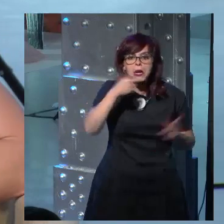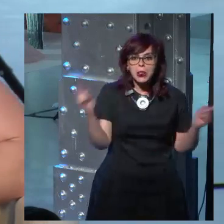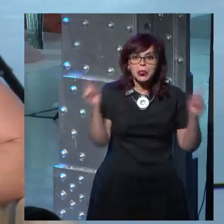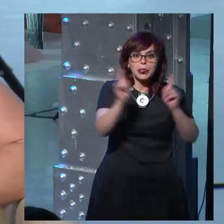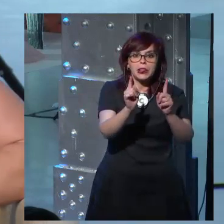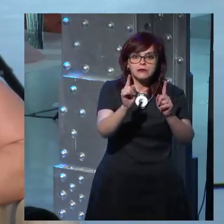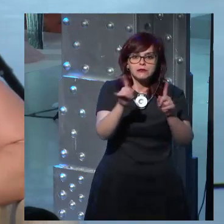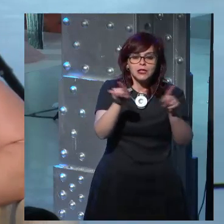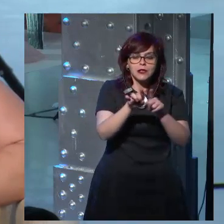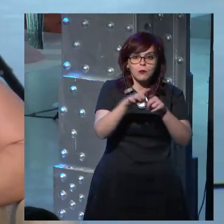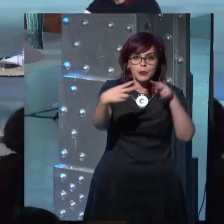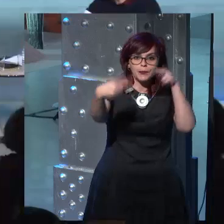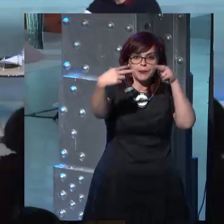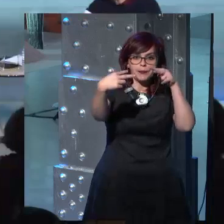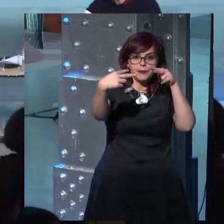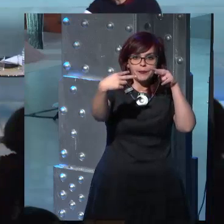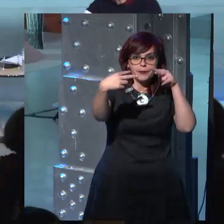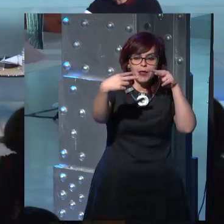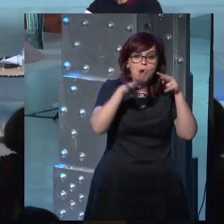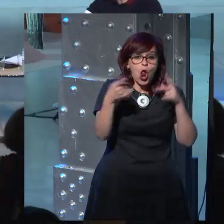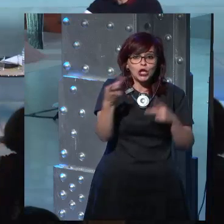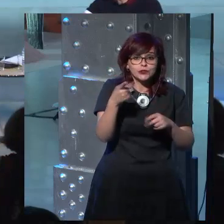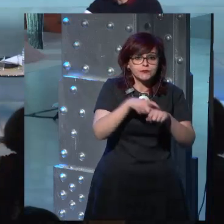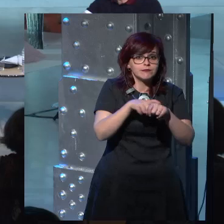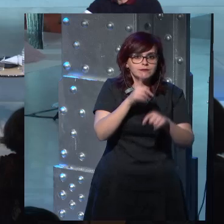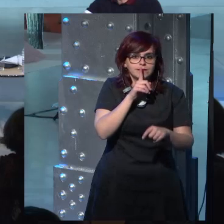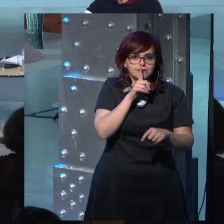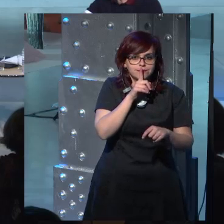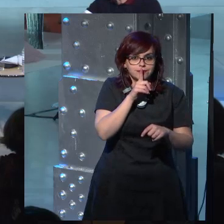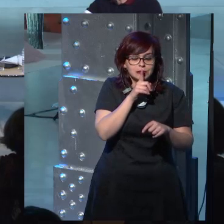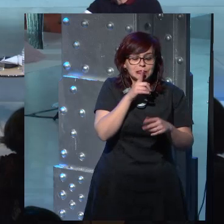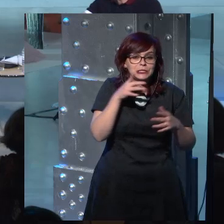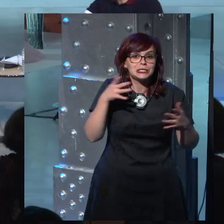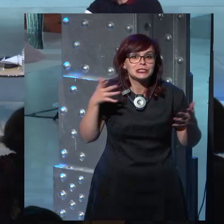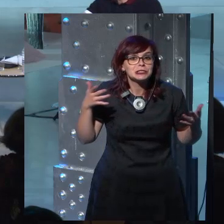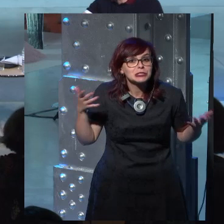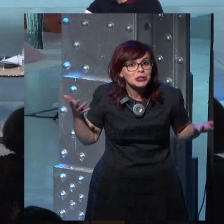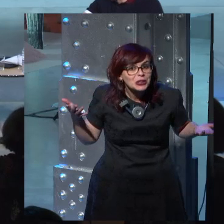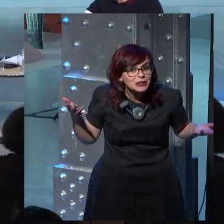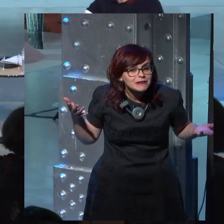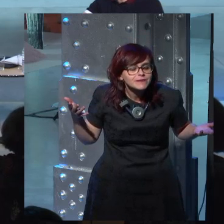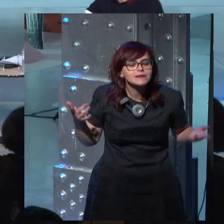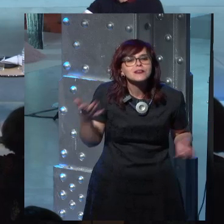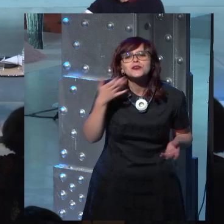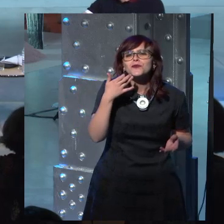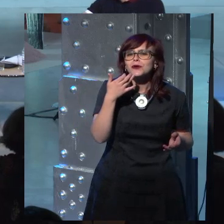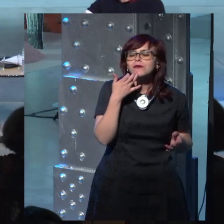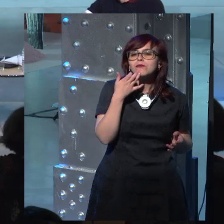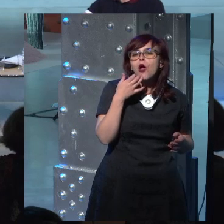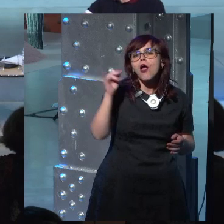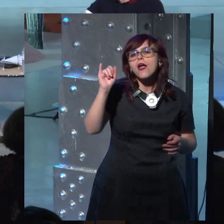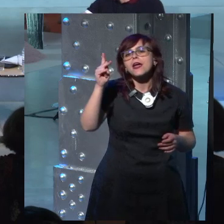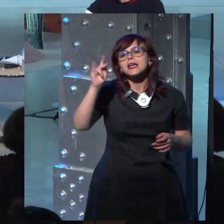to speak. But what if Kim and Skyler walked into a bar? Would they be friends? I think so. Those are